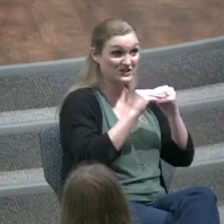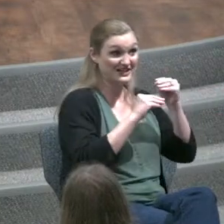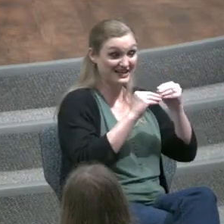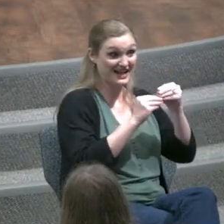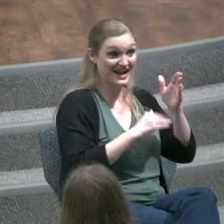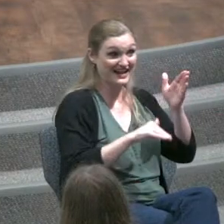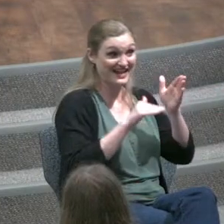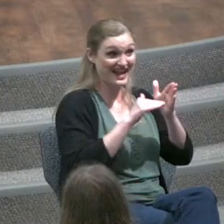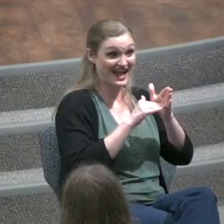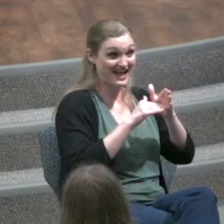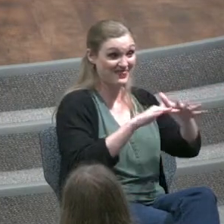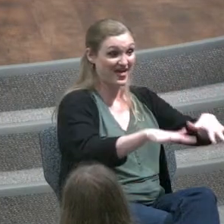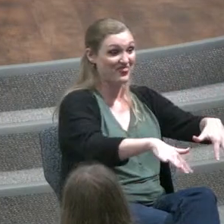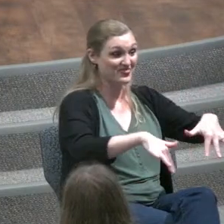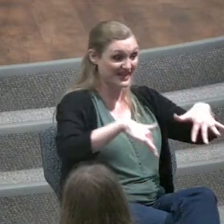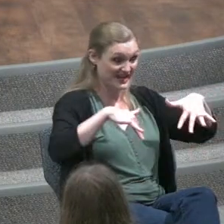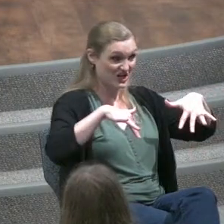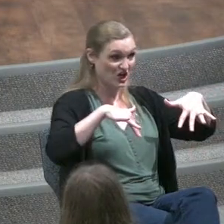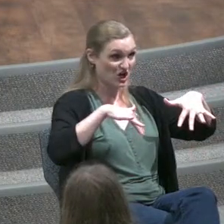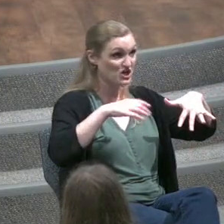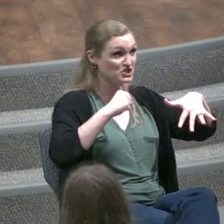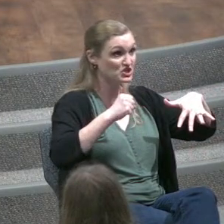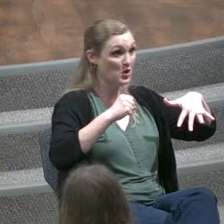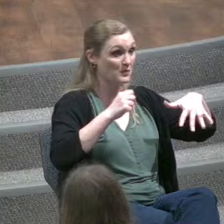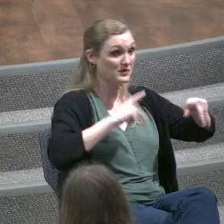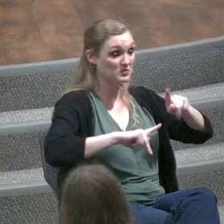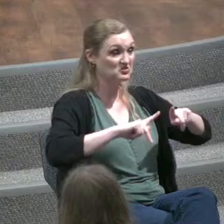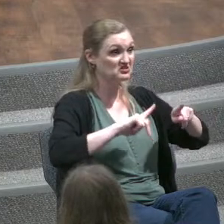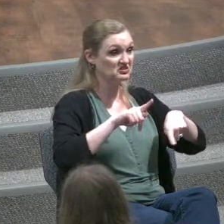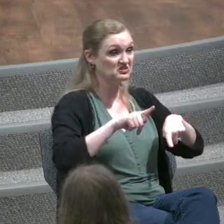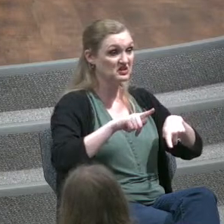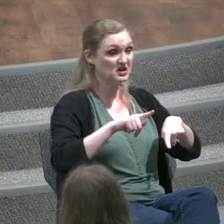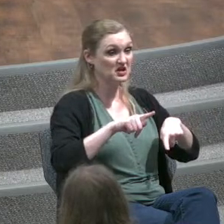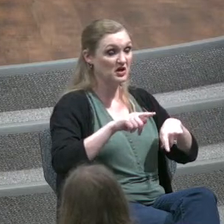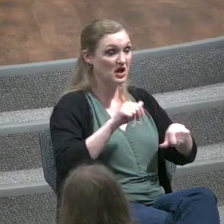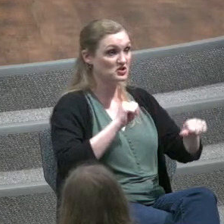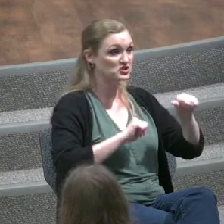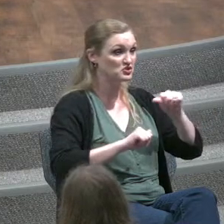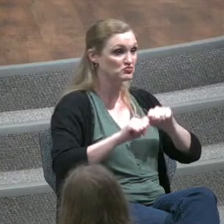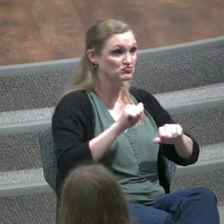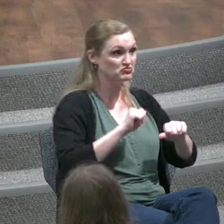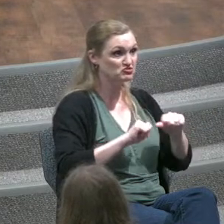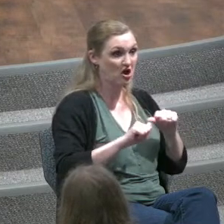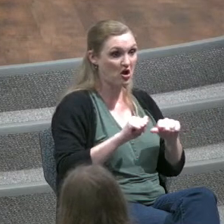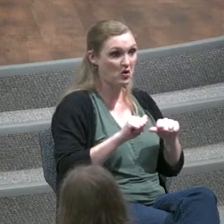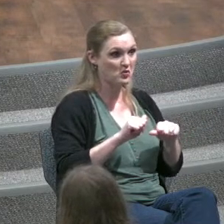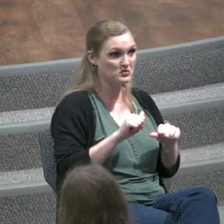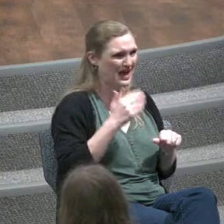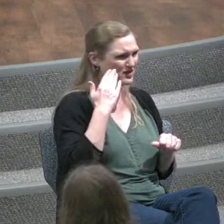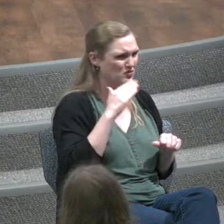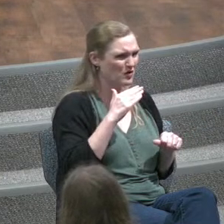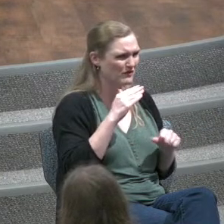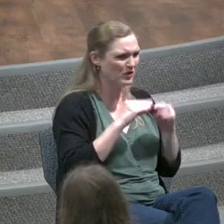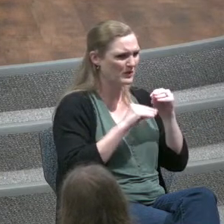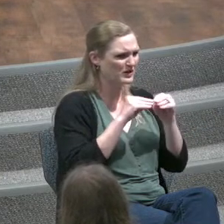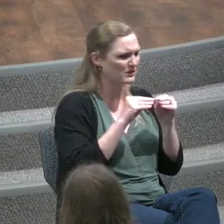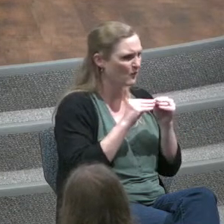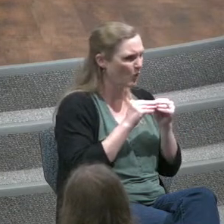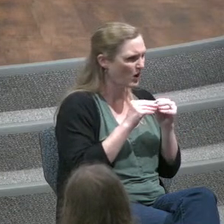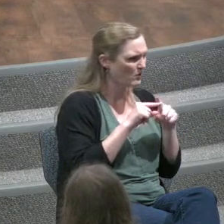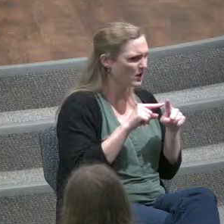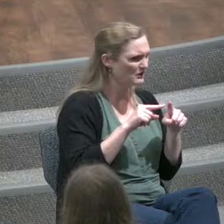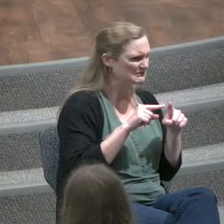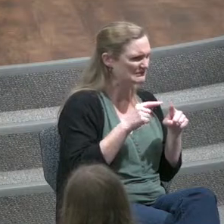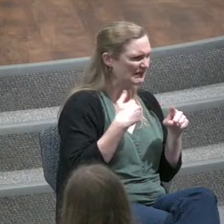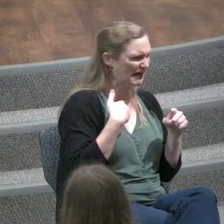theater so that they could open it for concerts. So I don't know if they're planning on rebuilding more of Herodium, but I